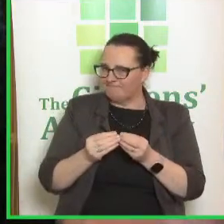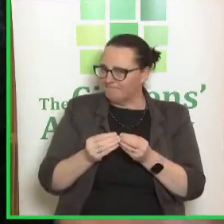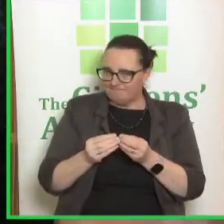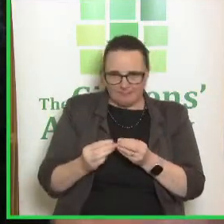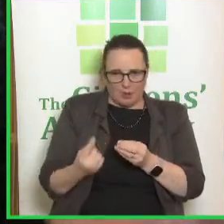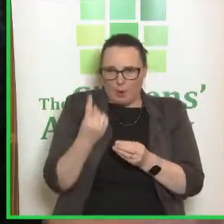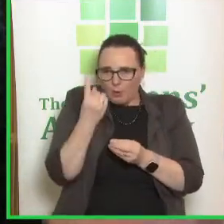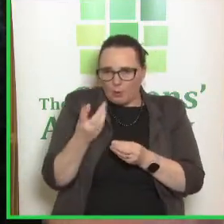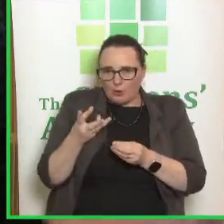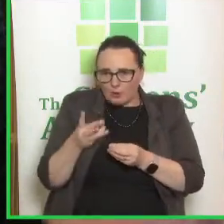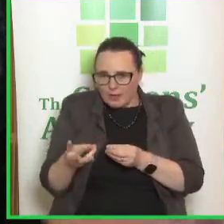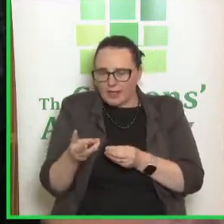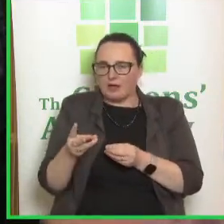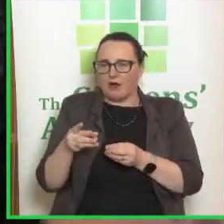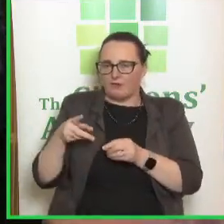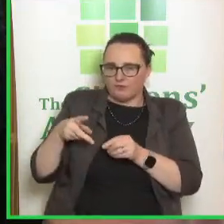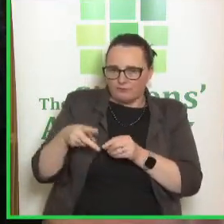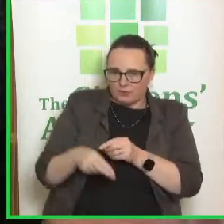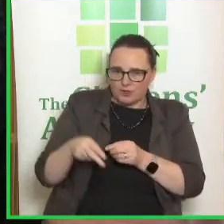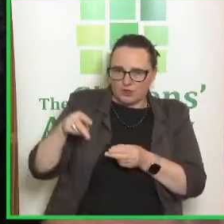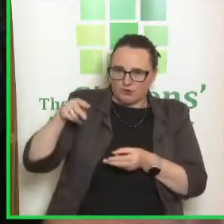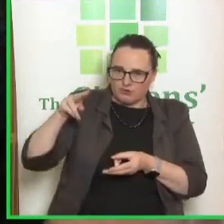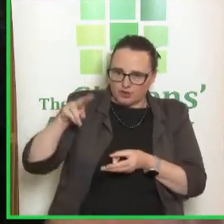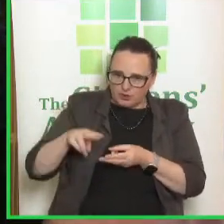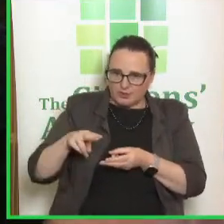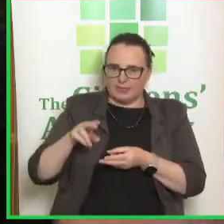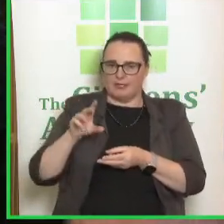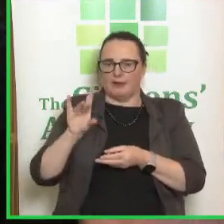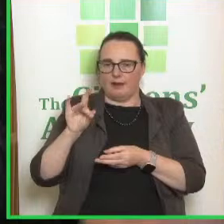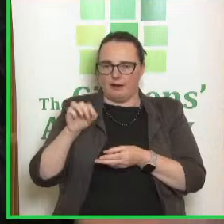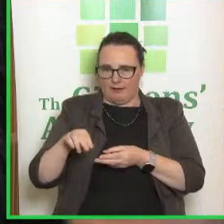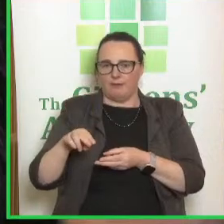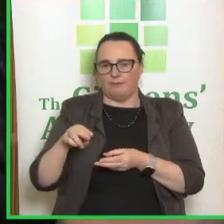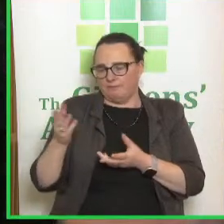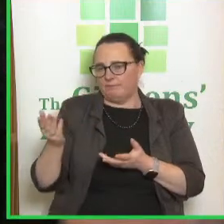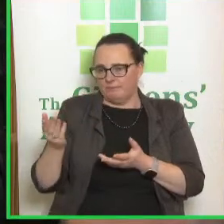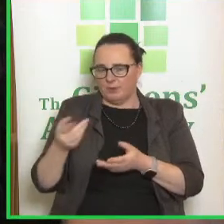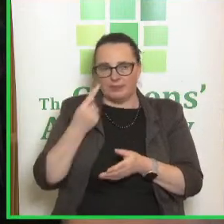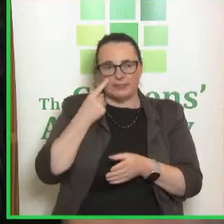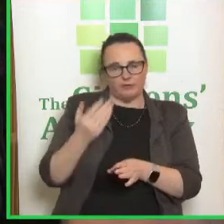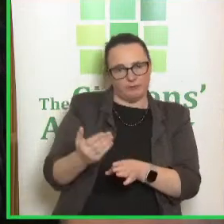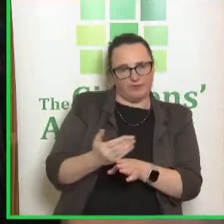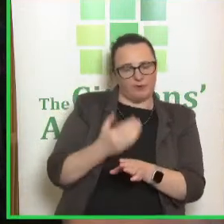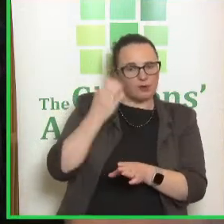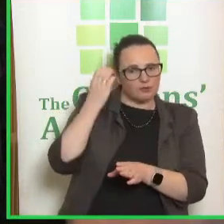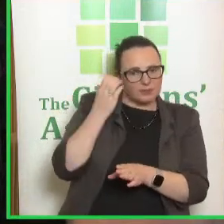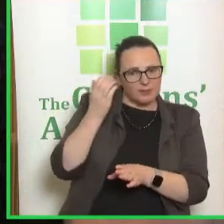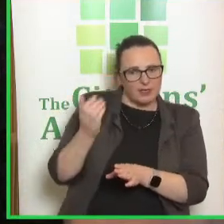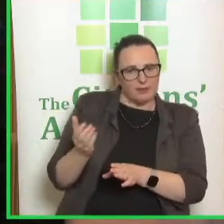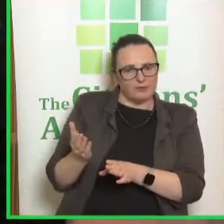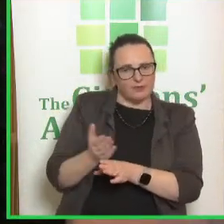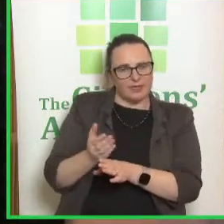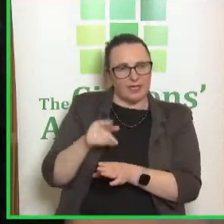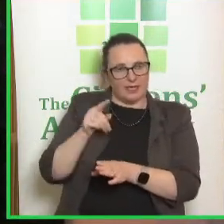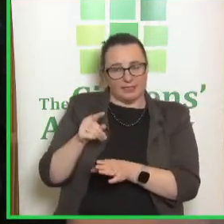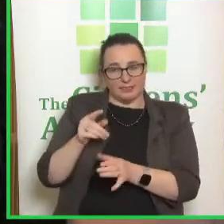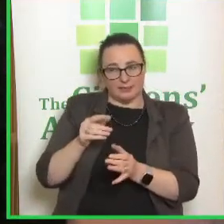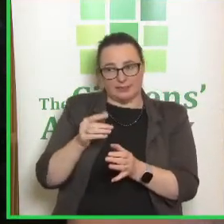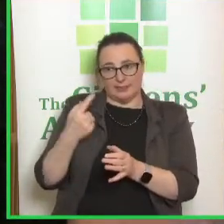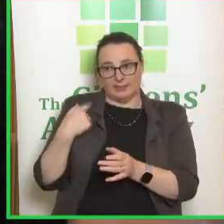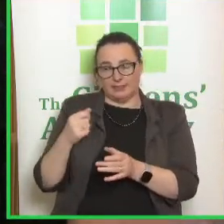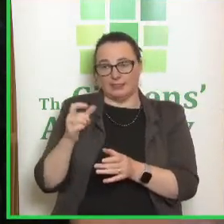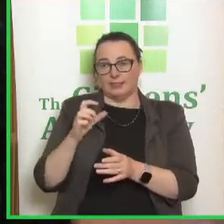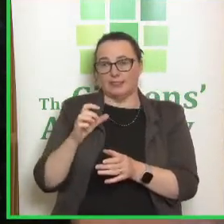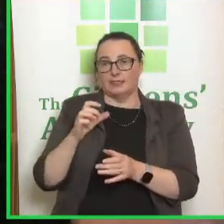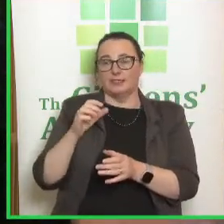reduction response in relation to drug use. And I think we saw just before Christmas, and even since the Citizens' Assembly has ended, we saw the